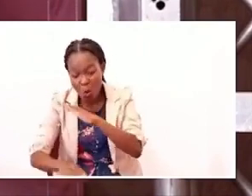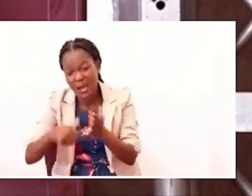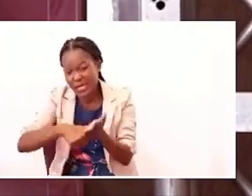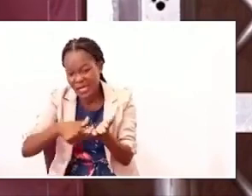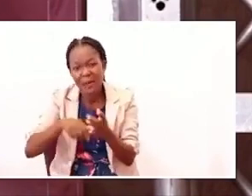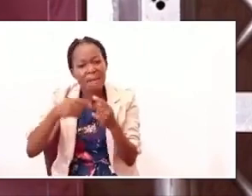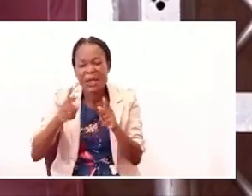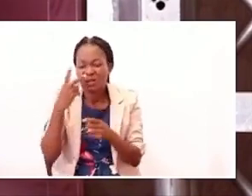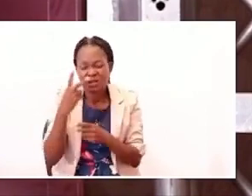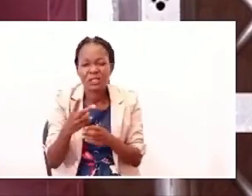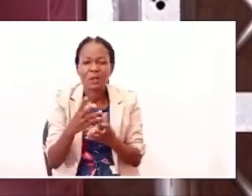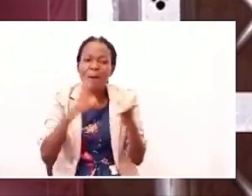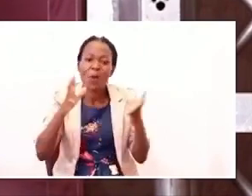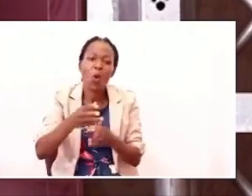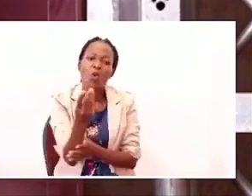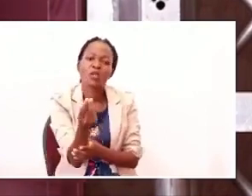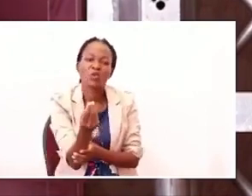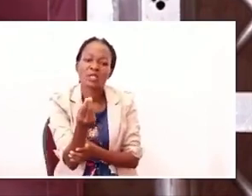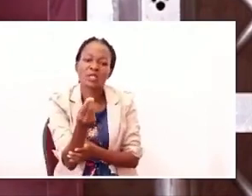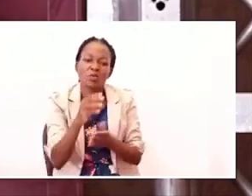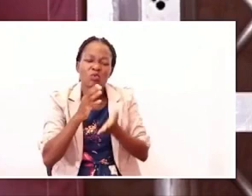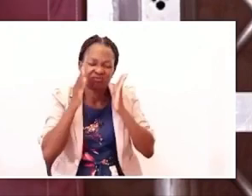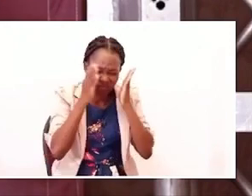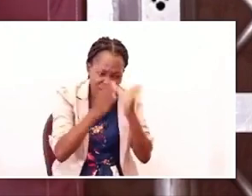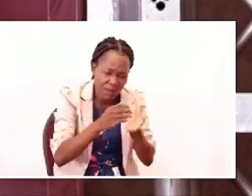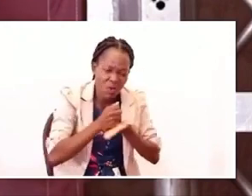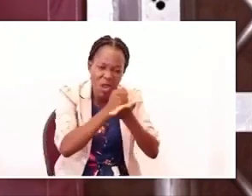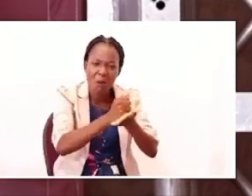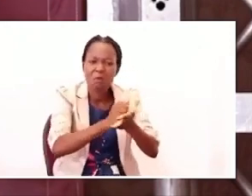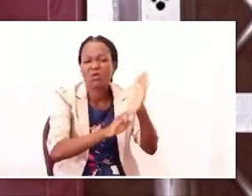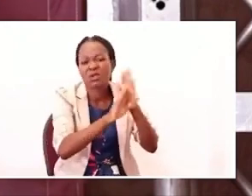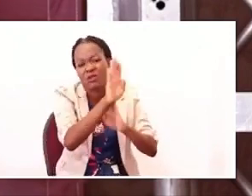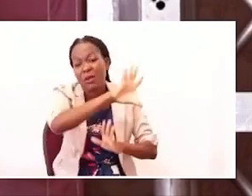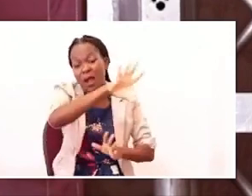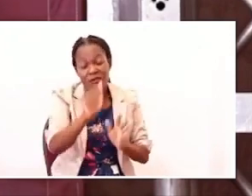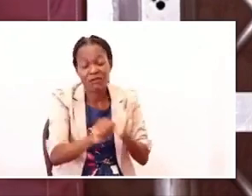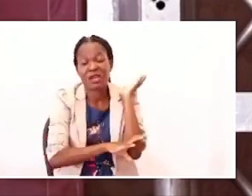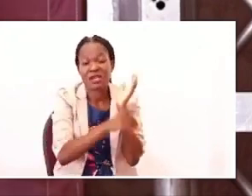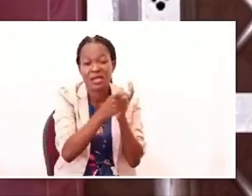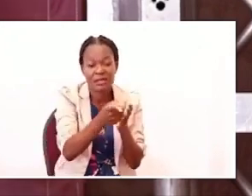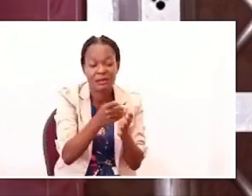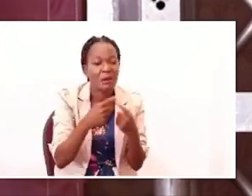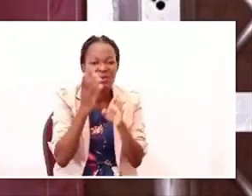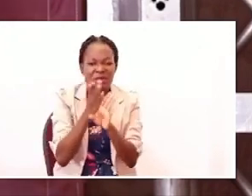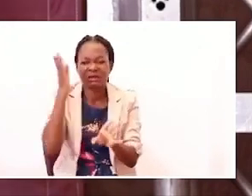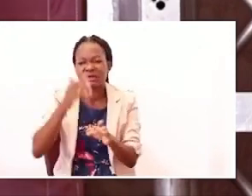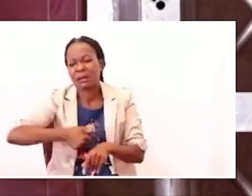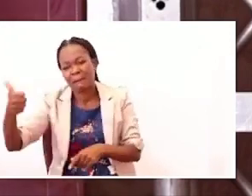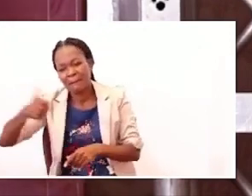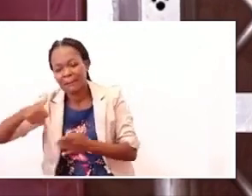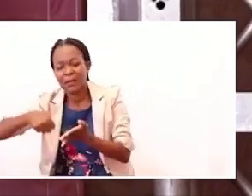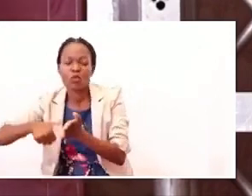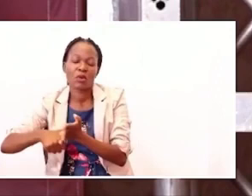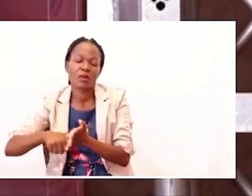these resources could have been channeled to more productive uses in these parts of the continent than is actually the case